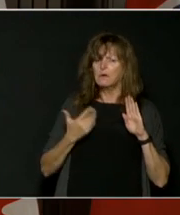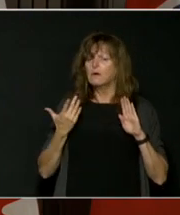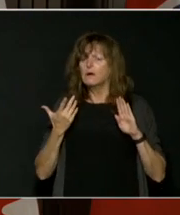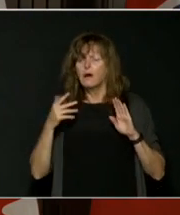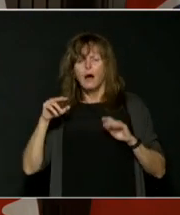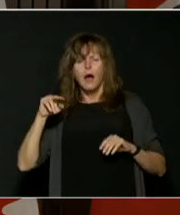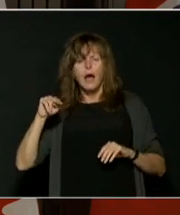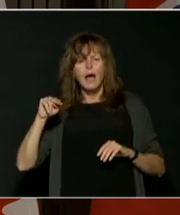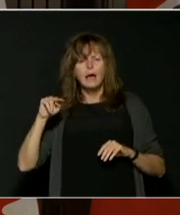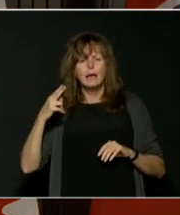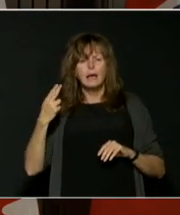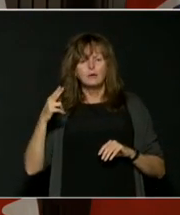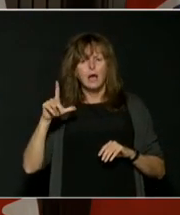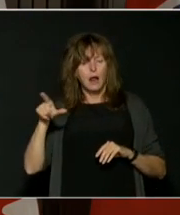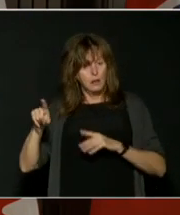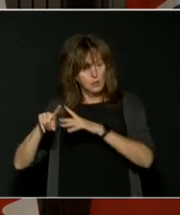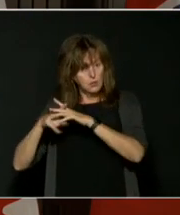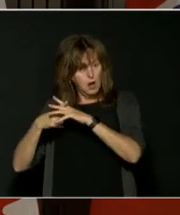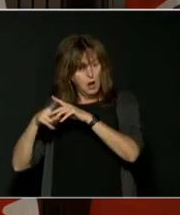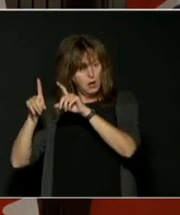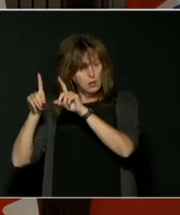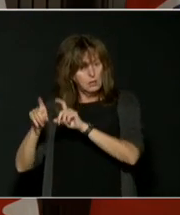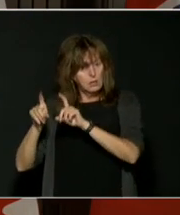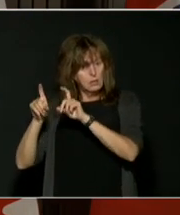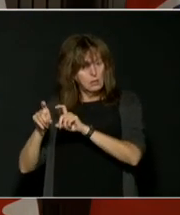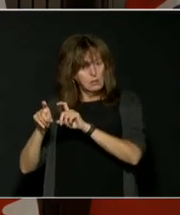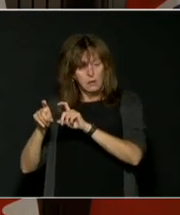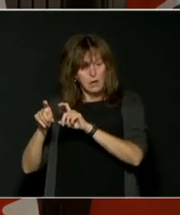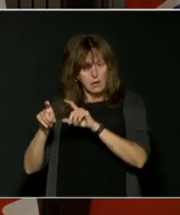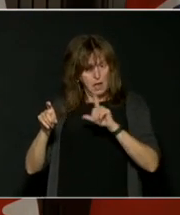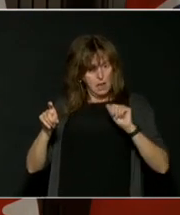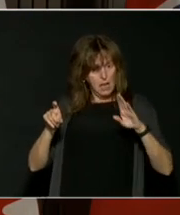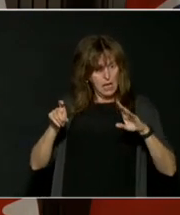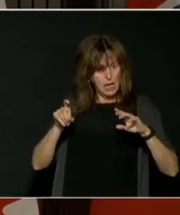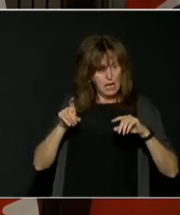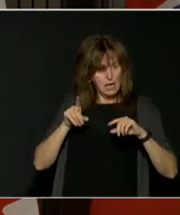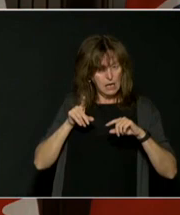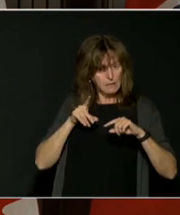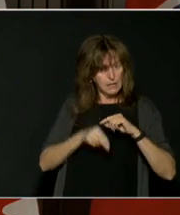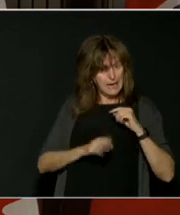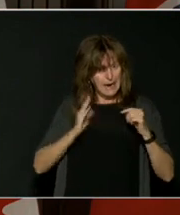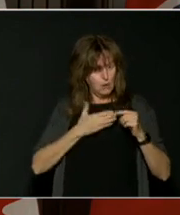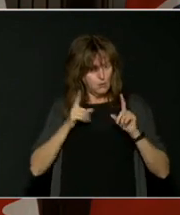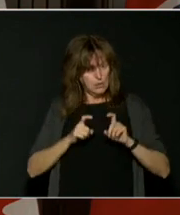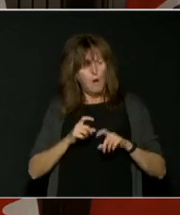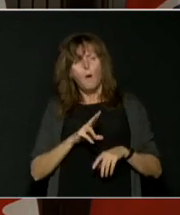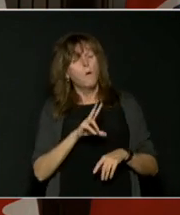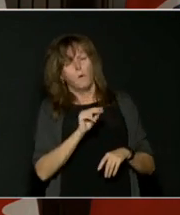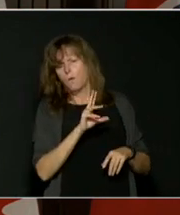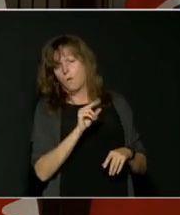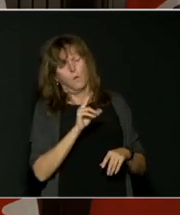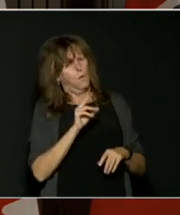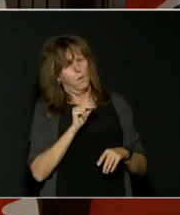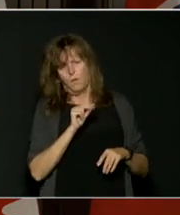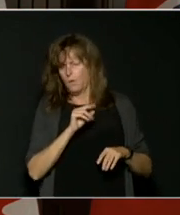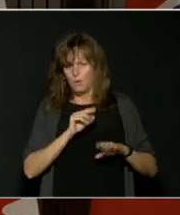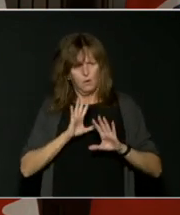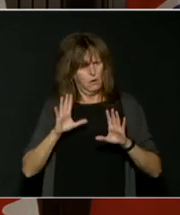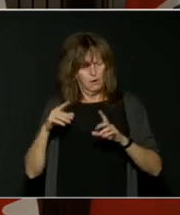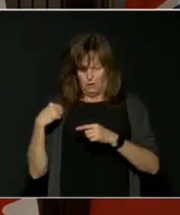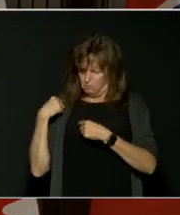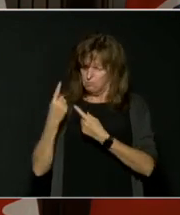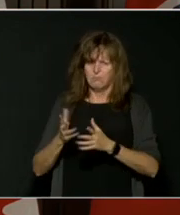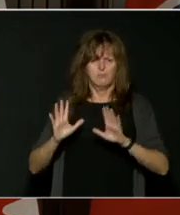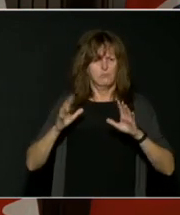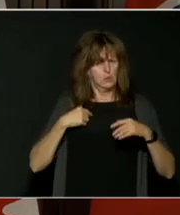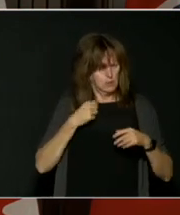continued to deliver the same amount of testing and continue to grow their amount of testing for the contribution to the network. And they have,